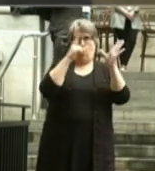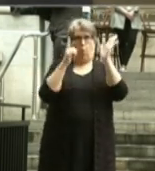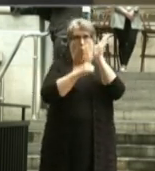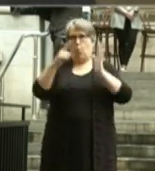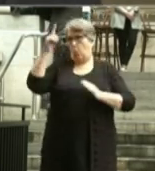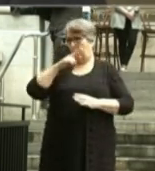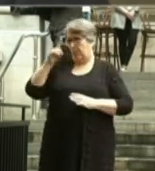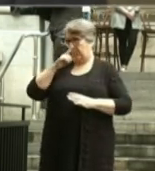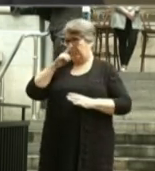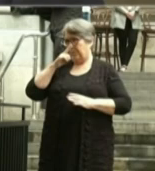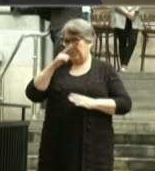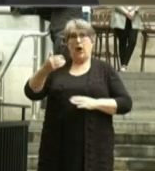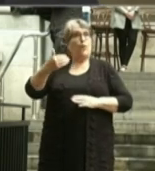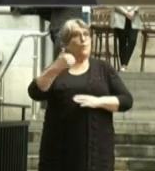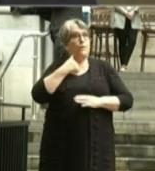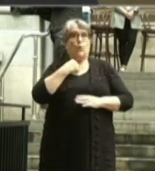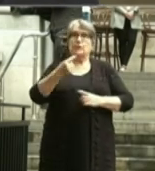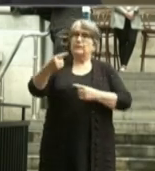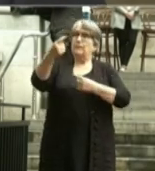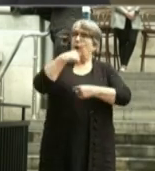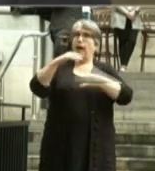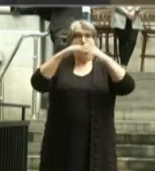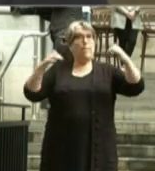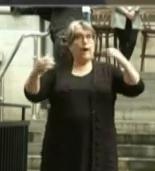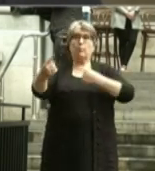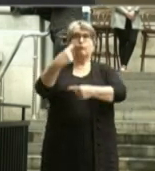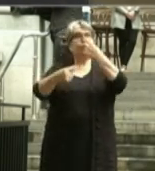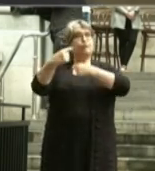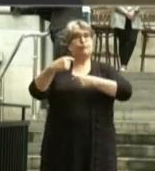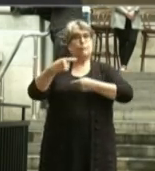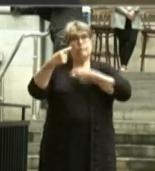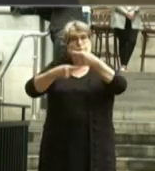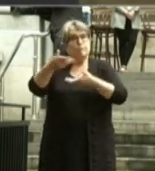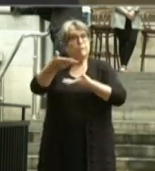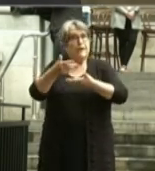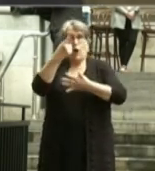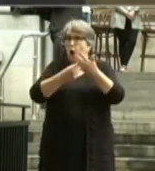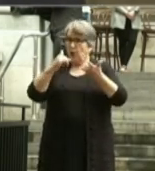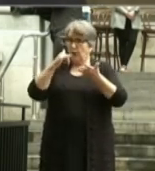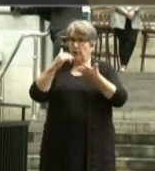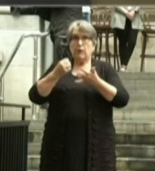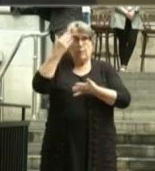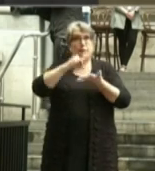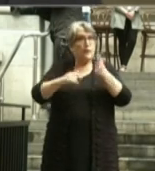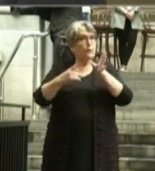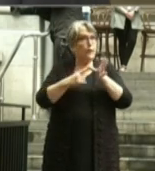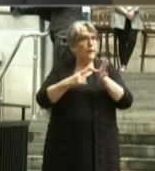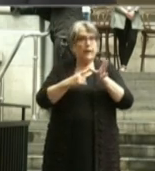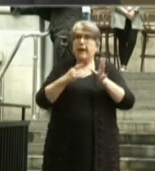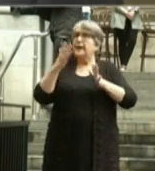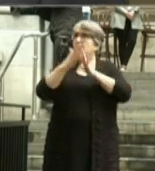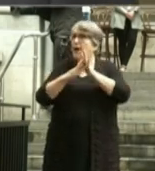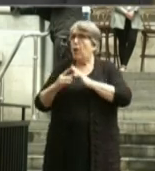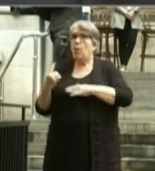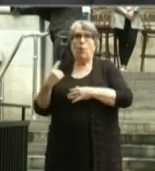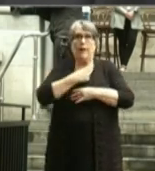people. The voice to our Parliament isn't just about Indigenous South Australians. It's